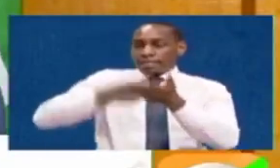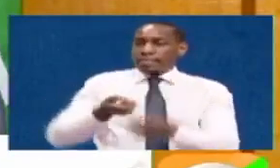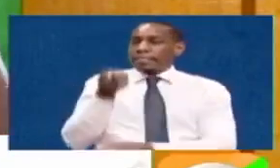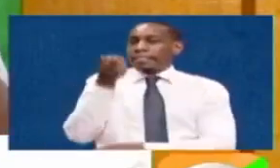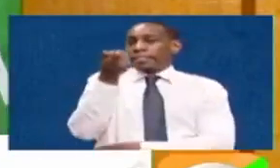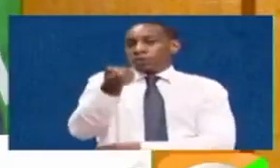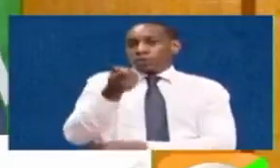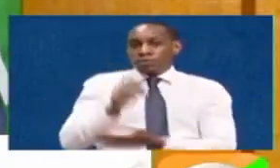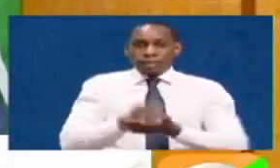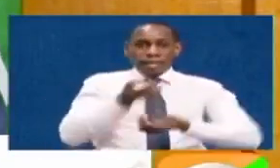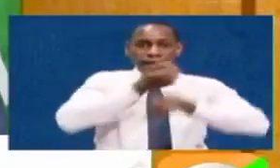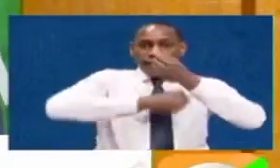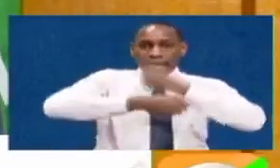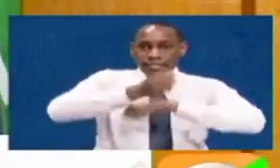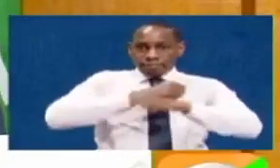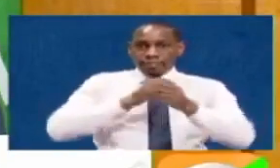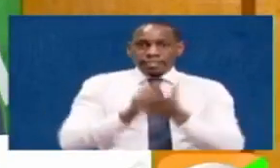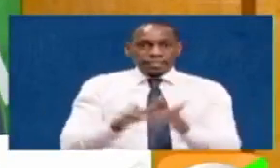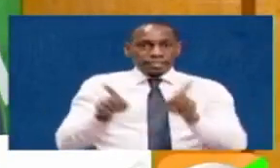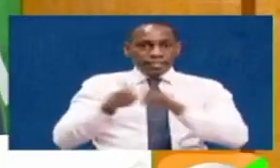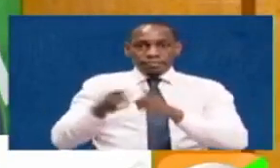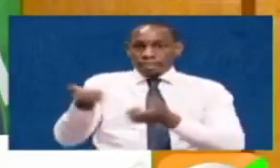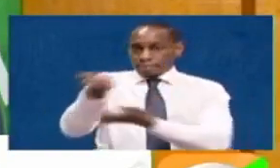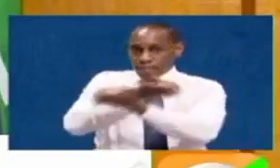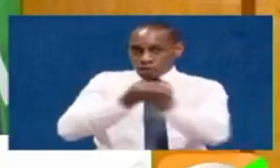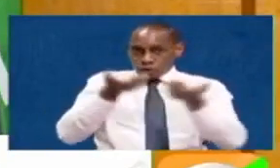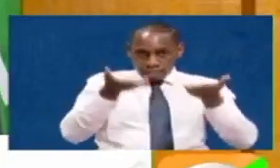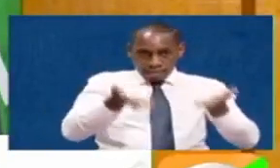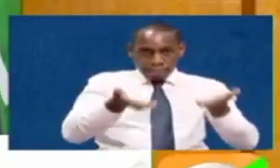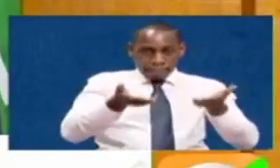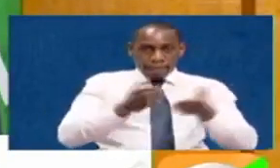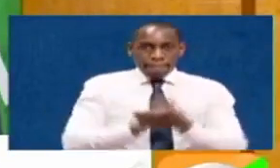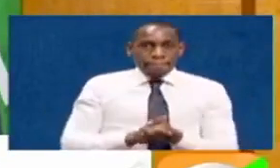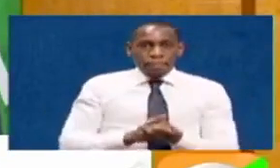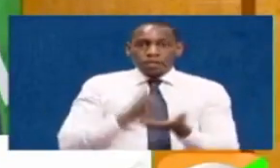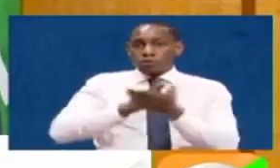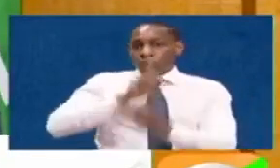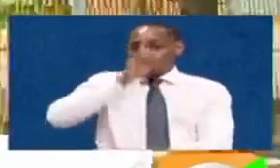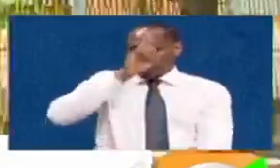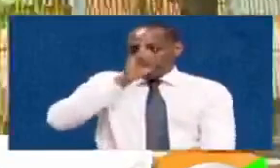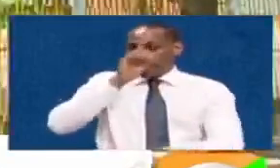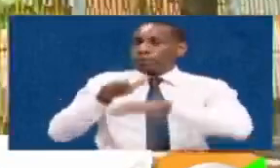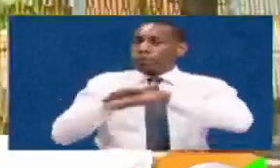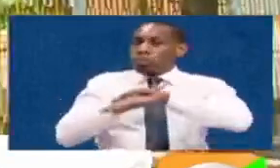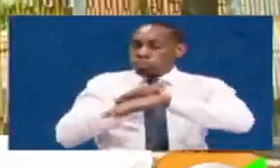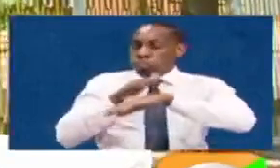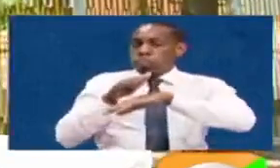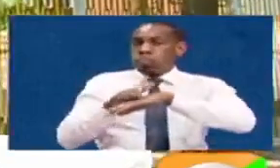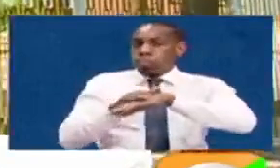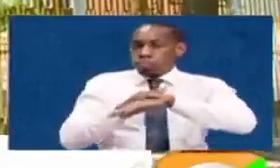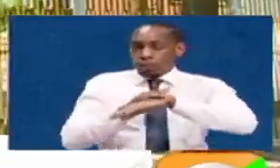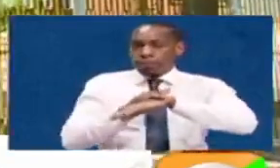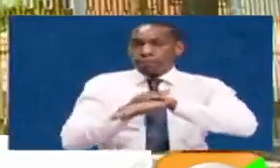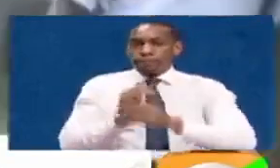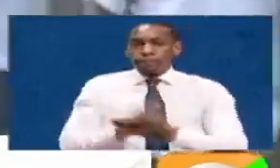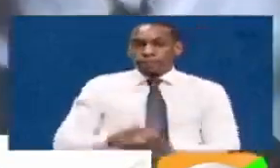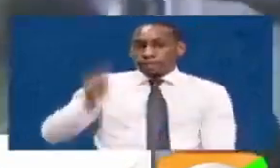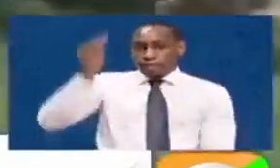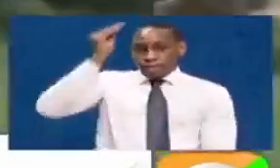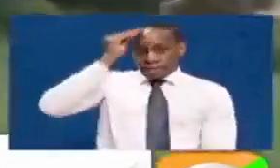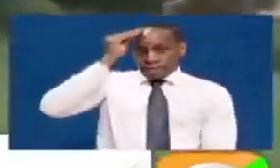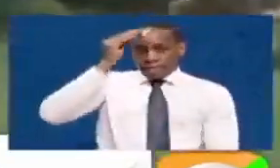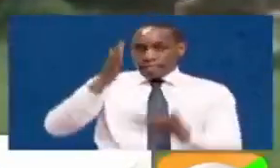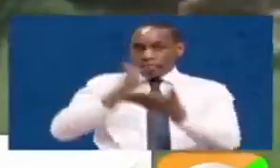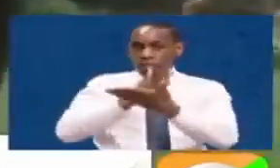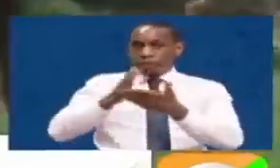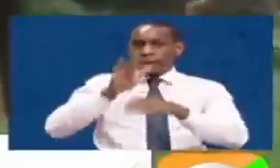The activities within our own economy have seriously slowed down. The education sector